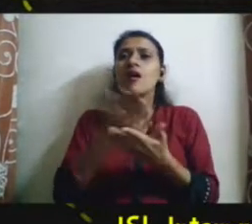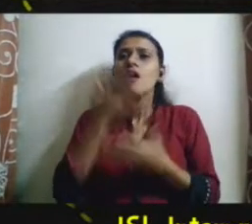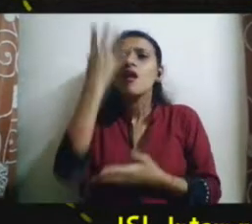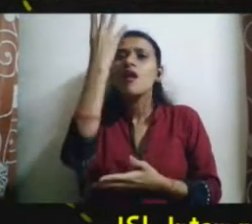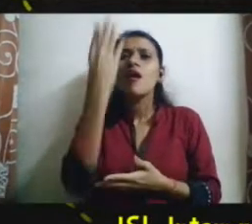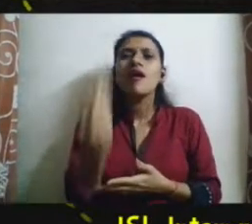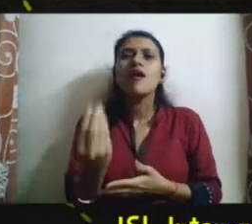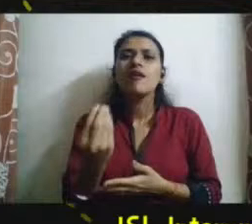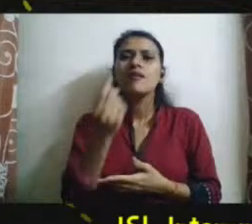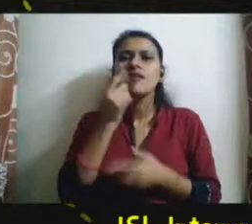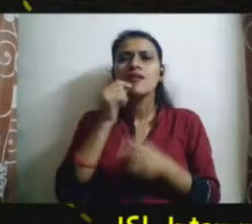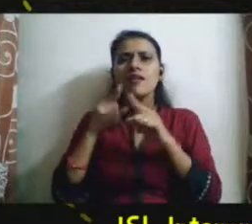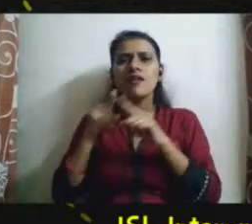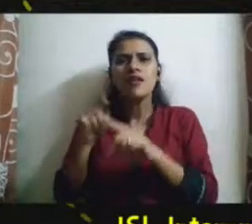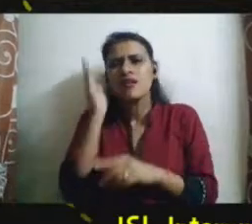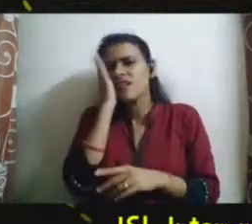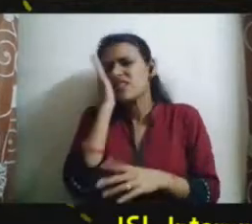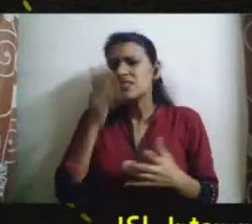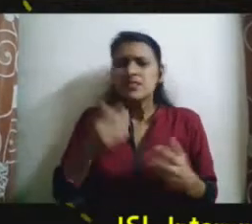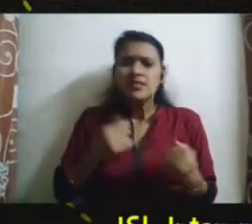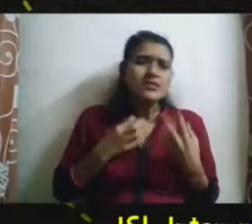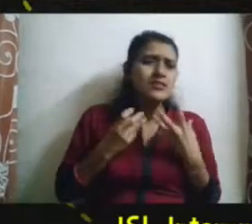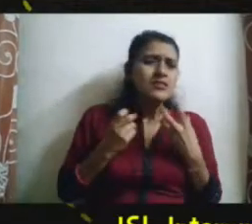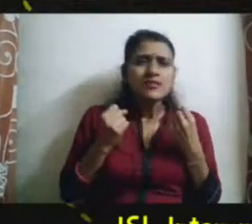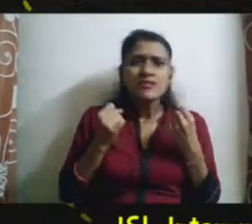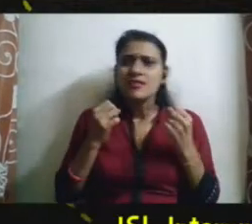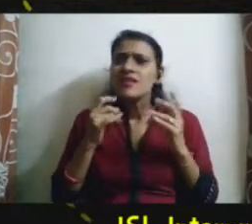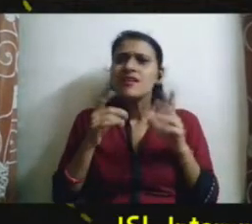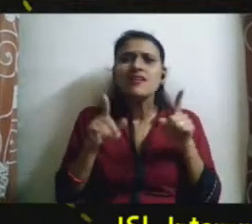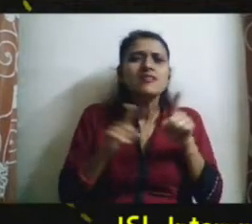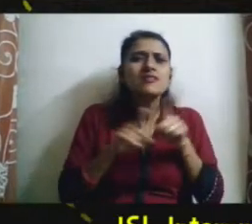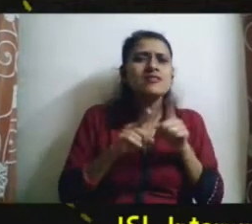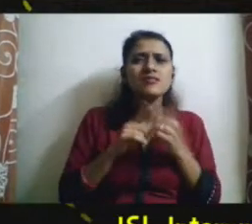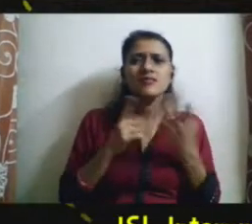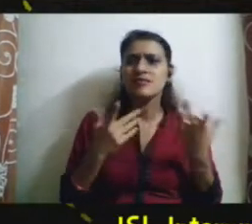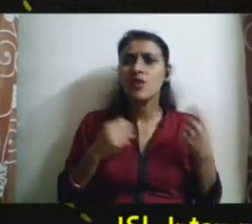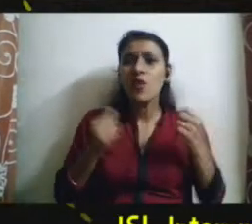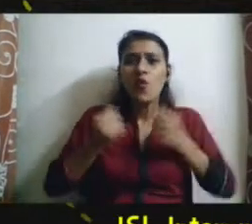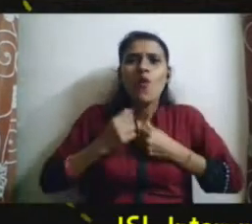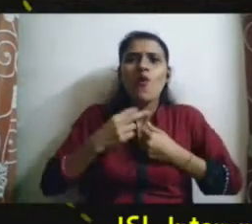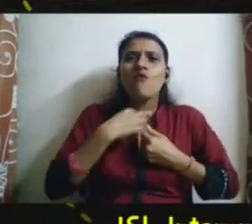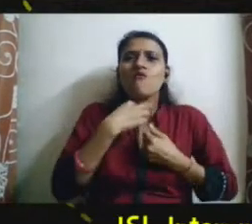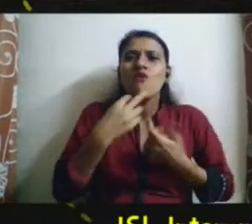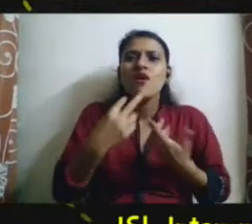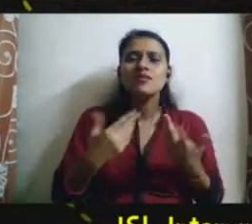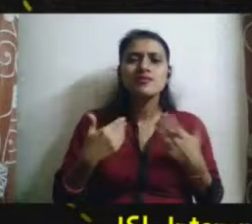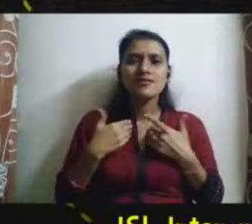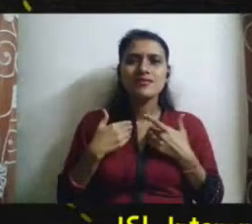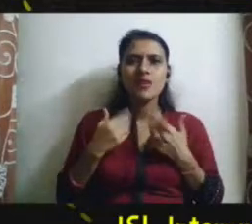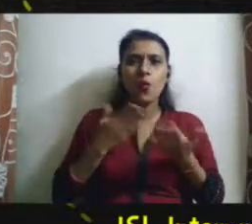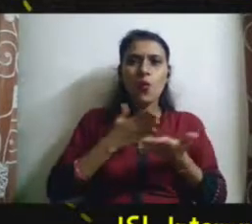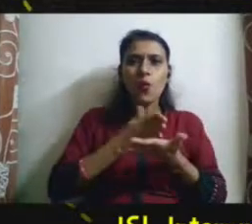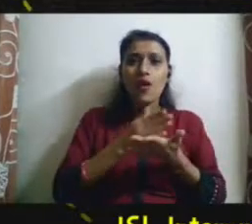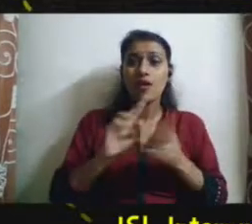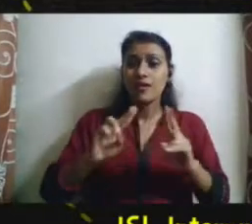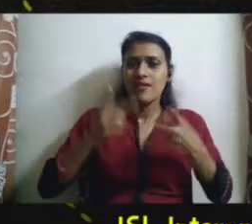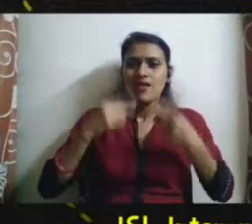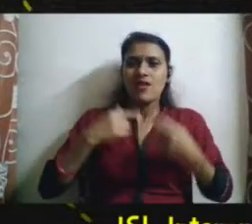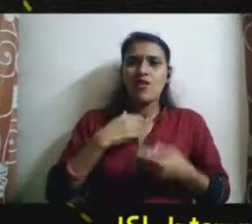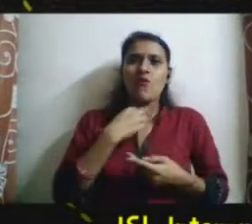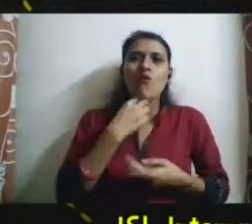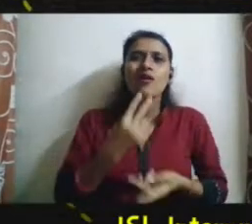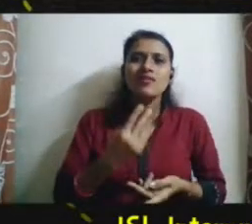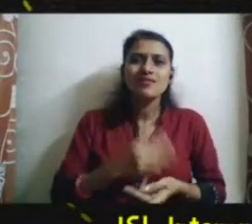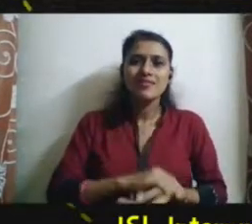Neend Aayi, tadap tadap, the way I'm using my voice in a particular way, I feel I'm conveying